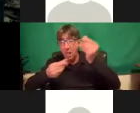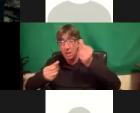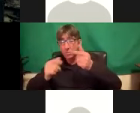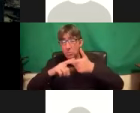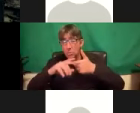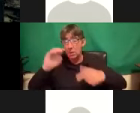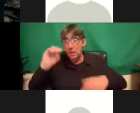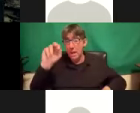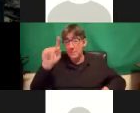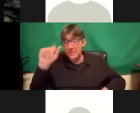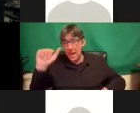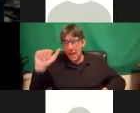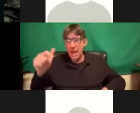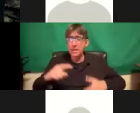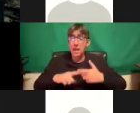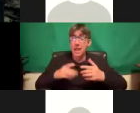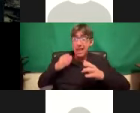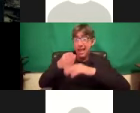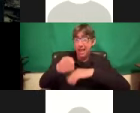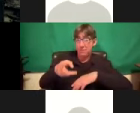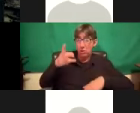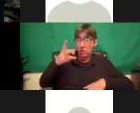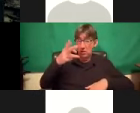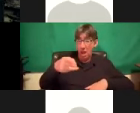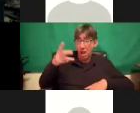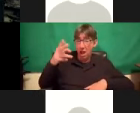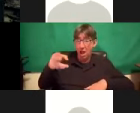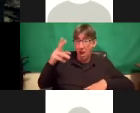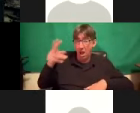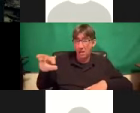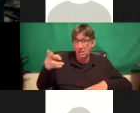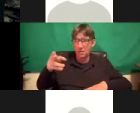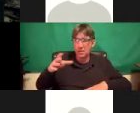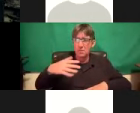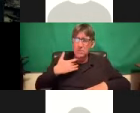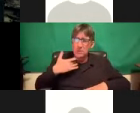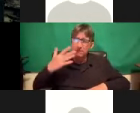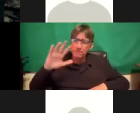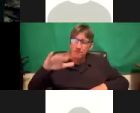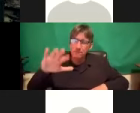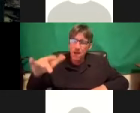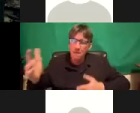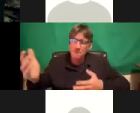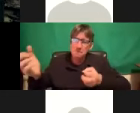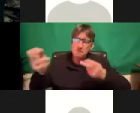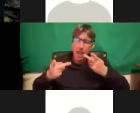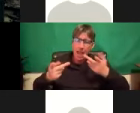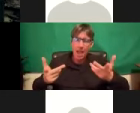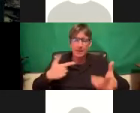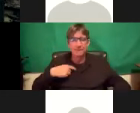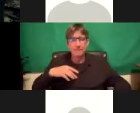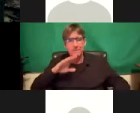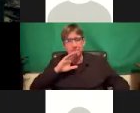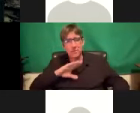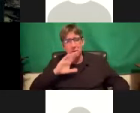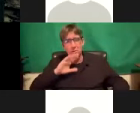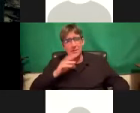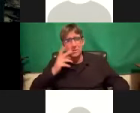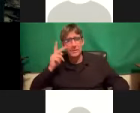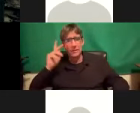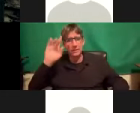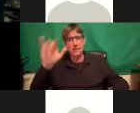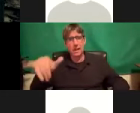over, it's frustrating to see that these these cuts and